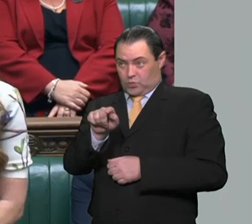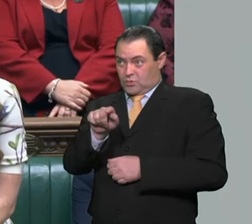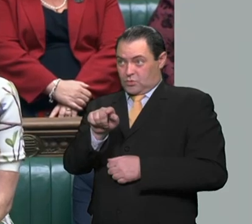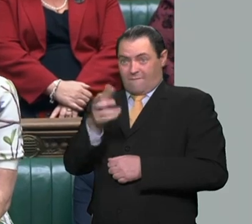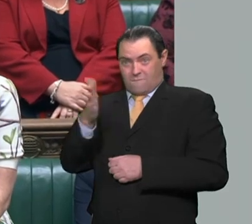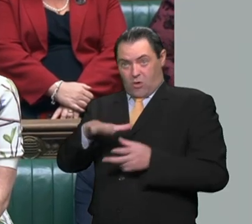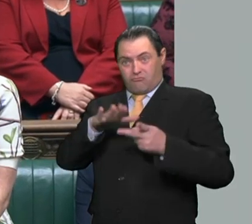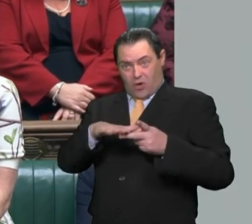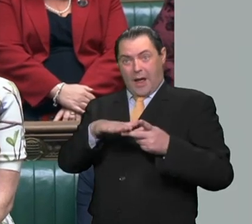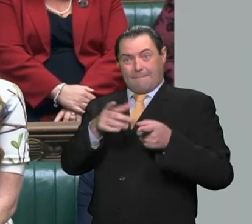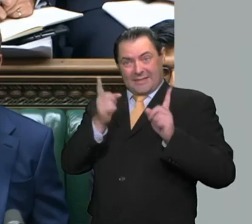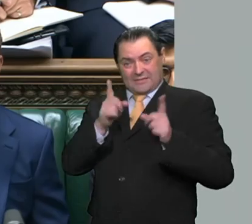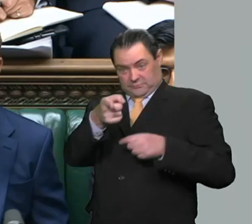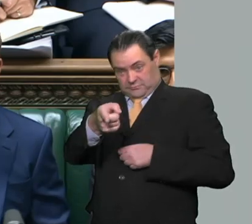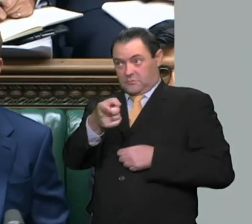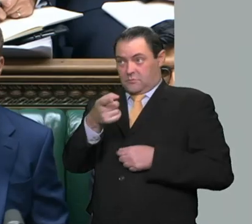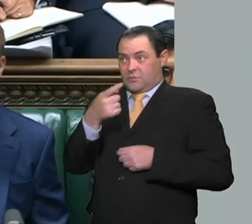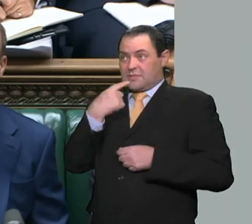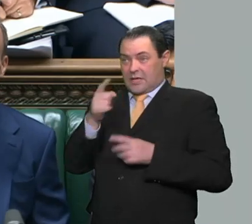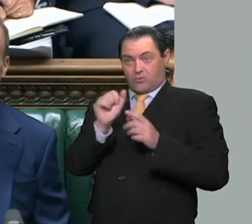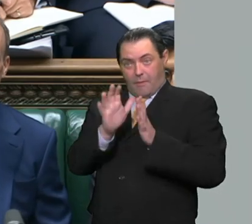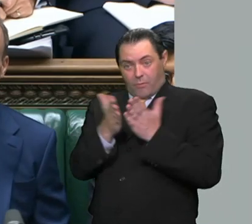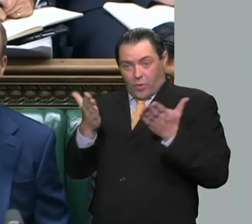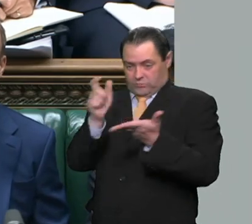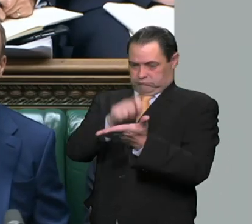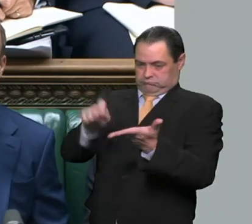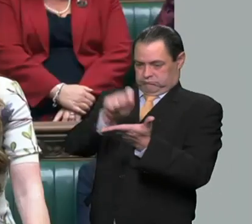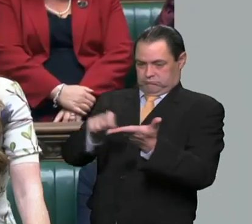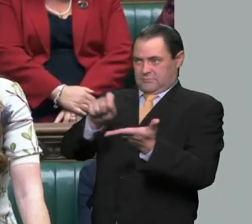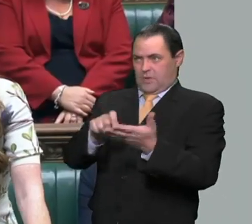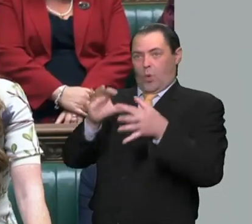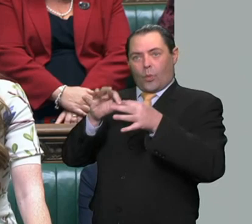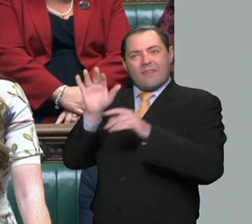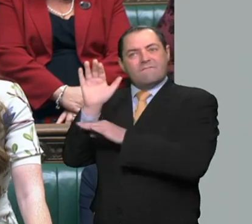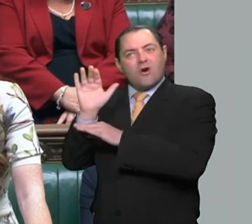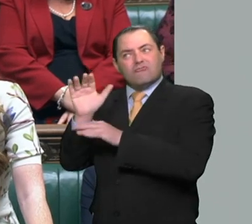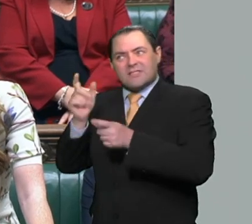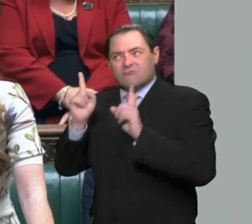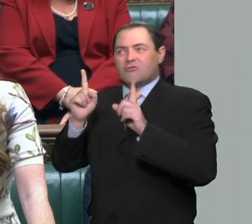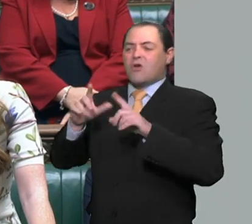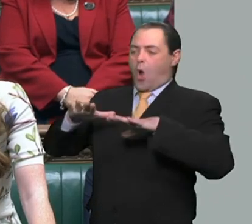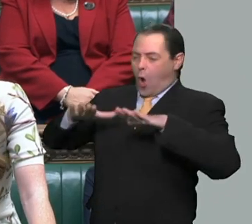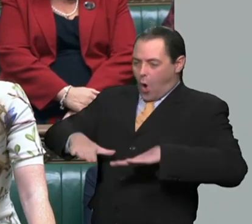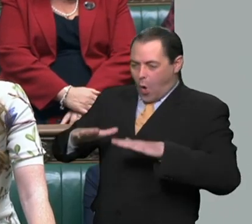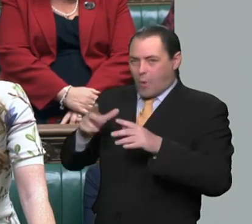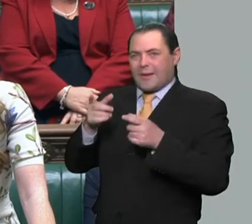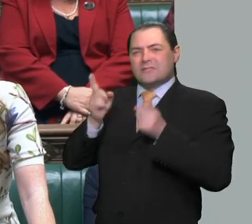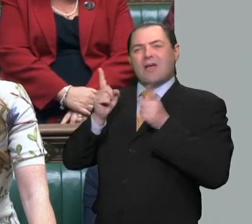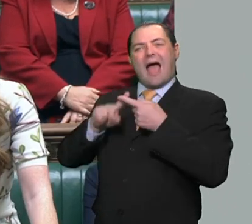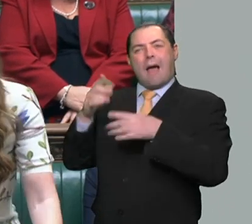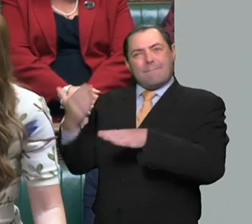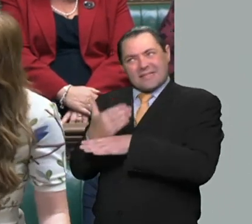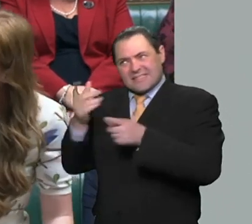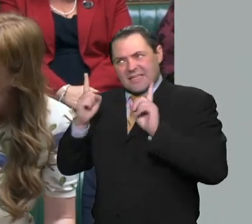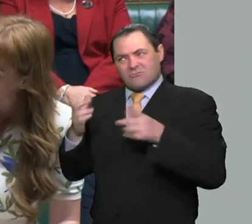of the Deputy Prime Minister in his book, which he wrote alongside the Foreign Secretary, the Home Secretary and the Business